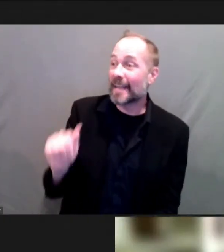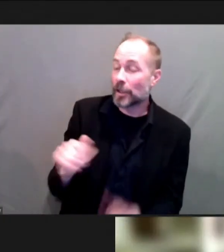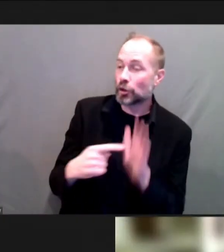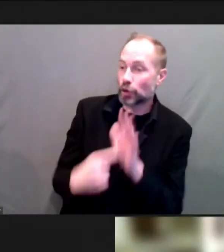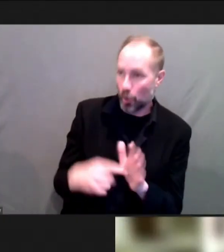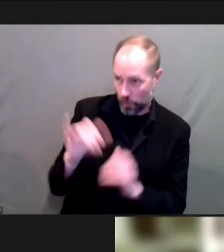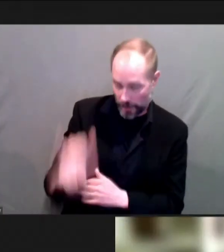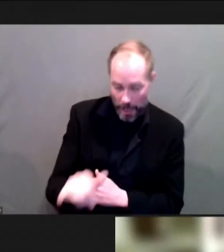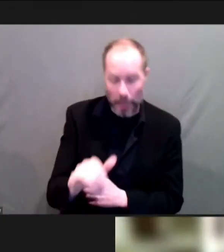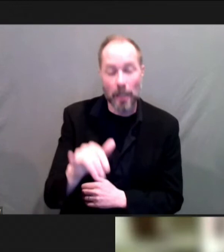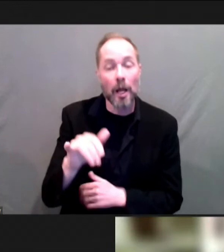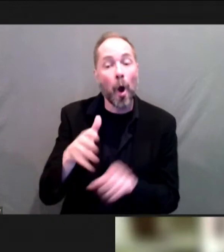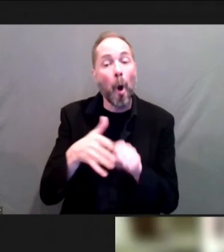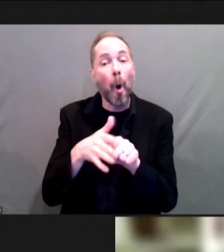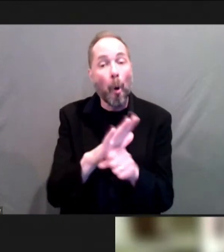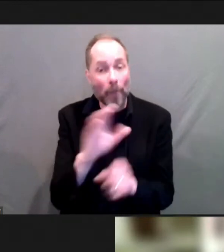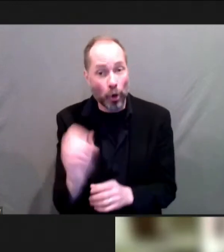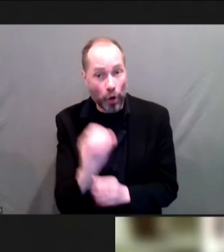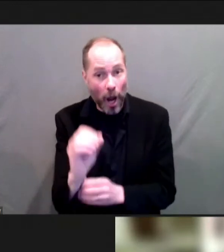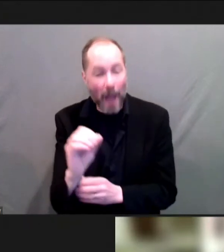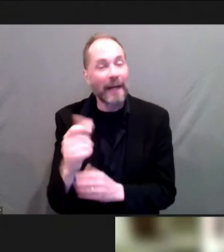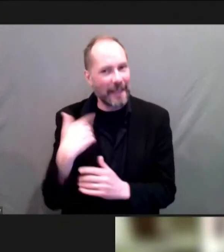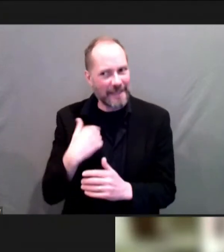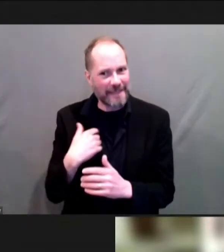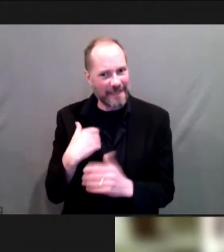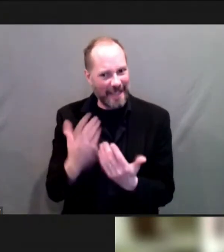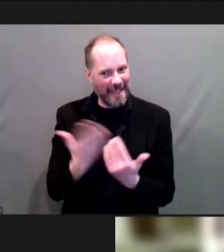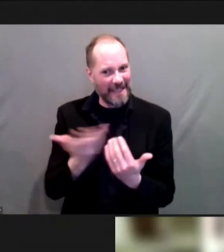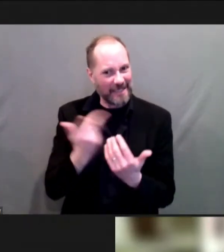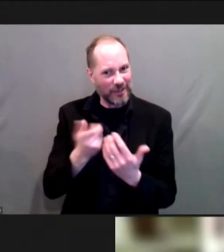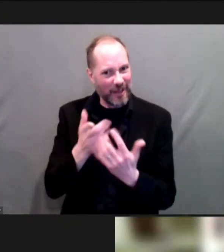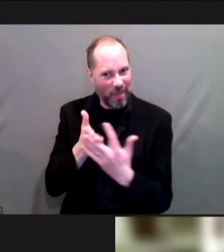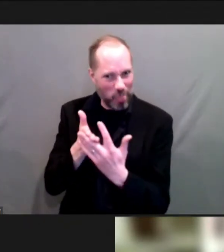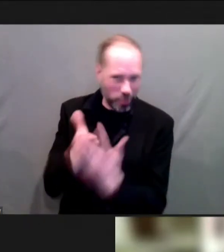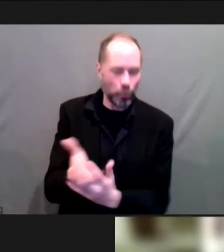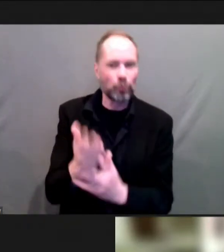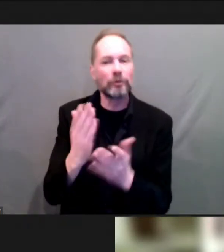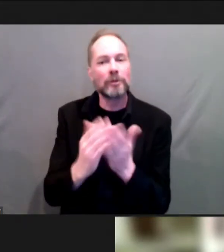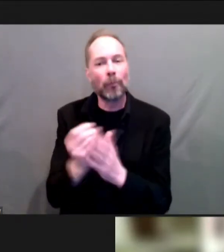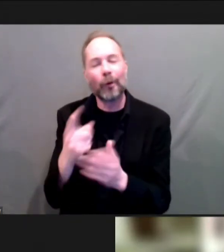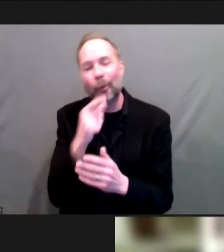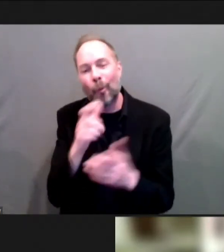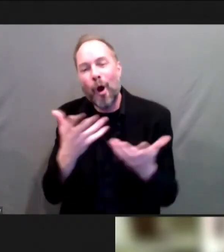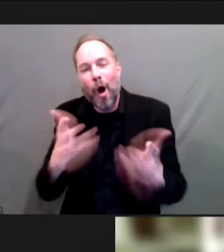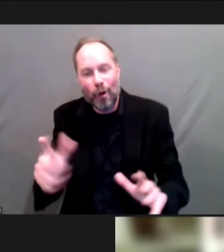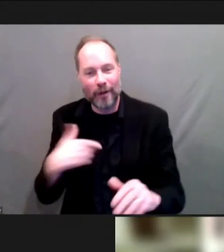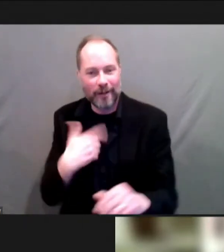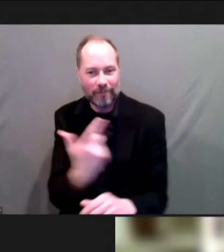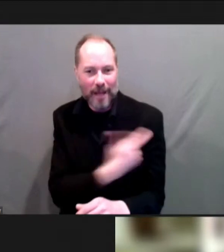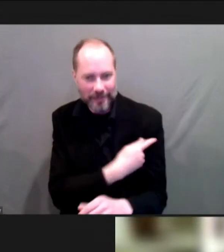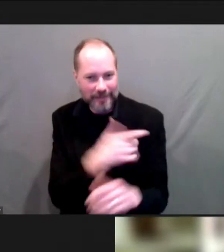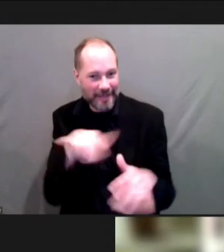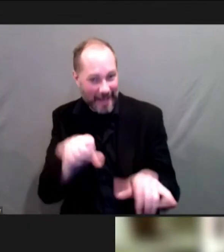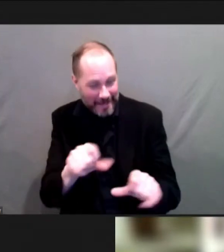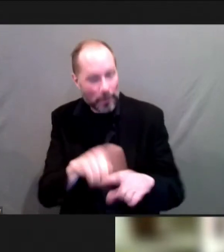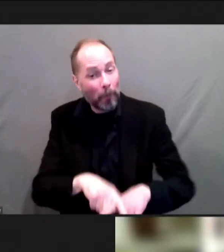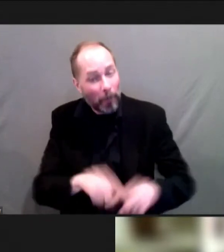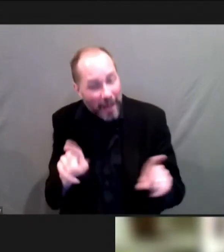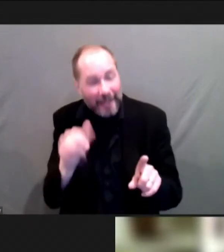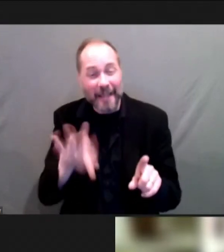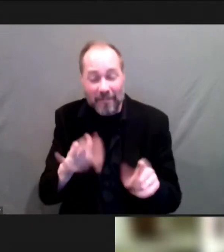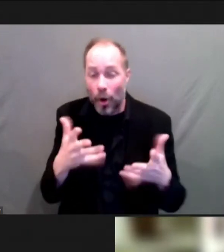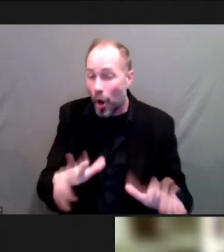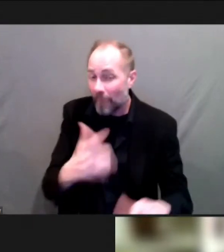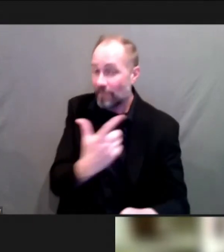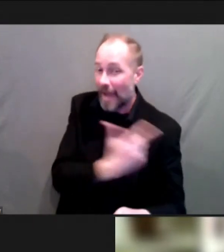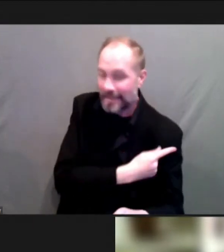far more capable of penetrating through a person who is vaccinated and infecting them. But if they're vaccinated, they don't